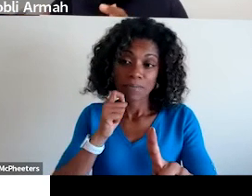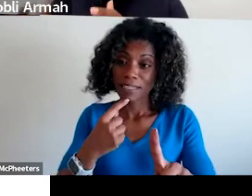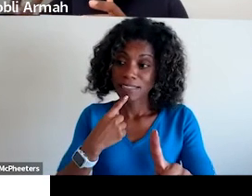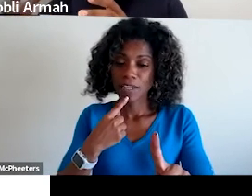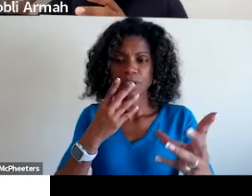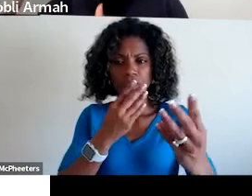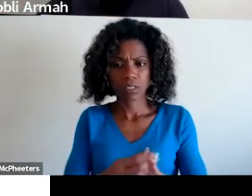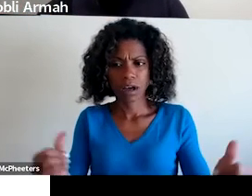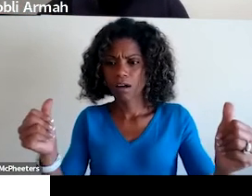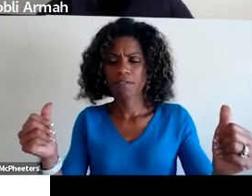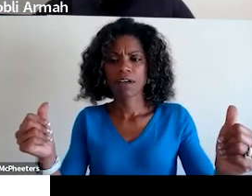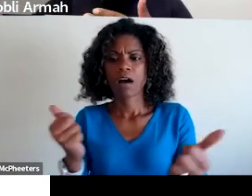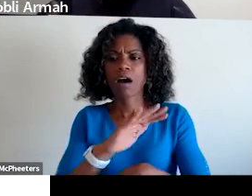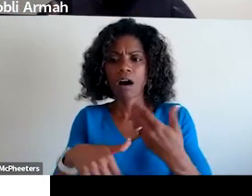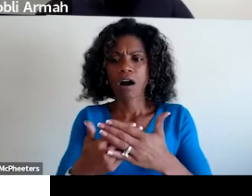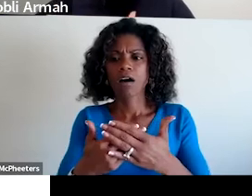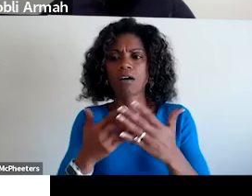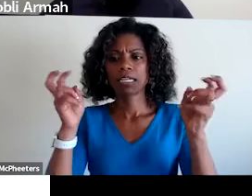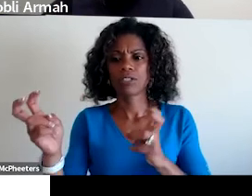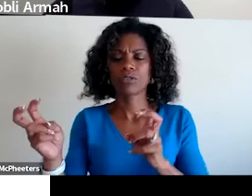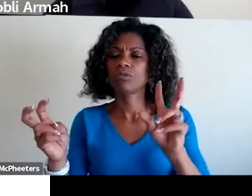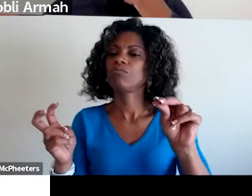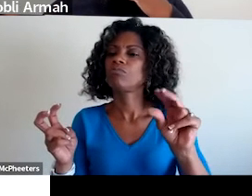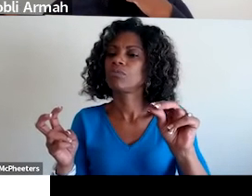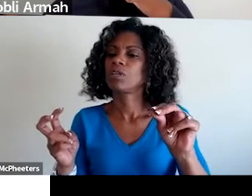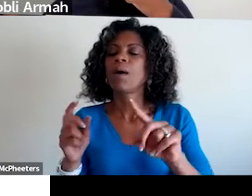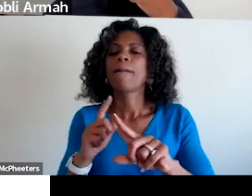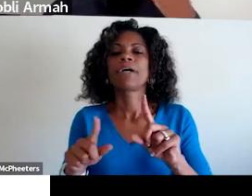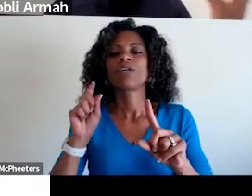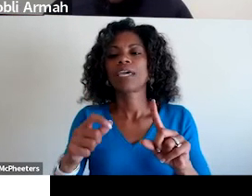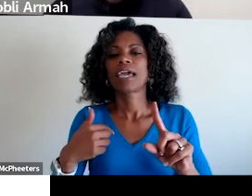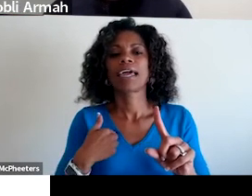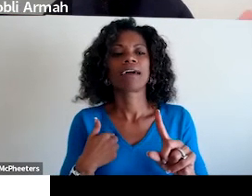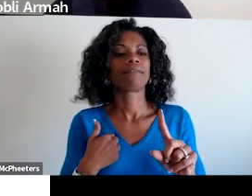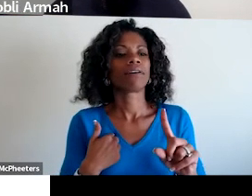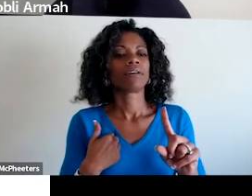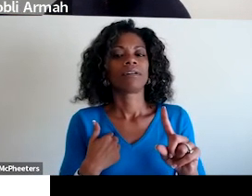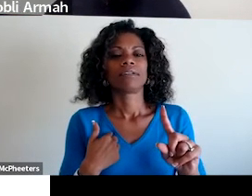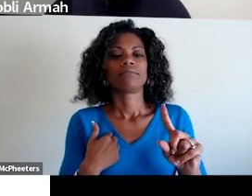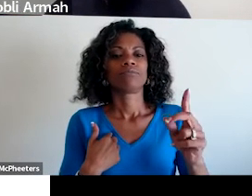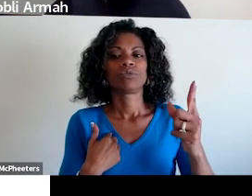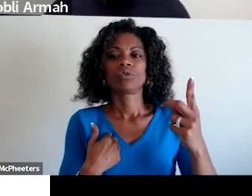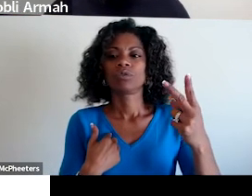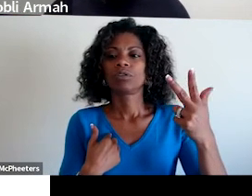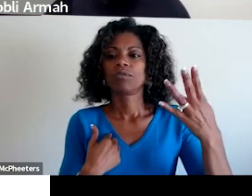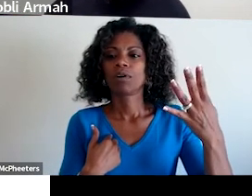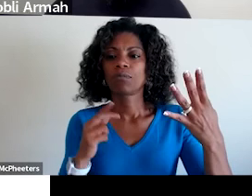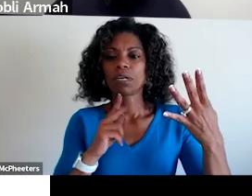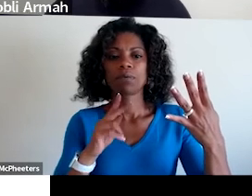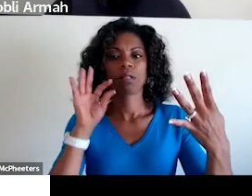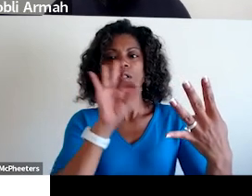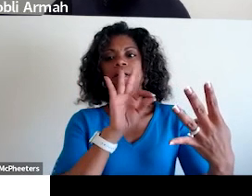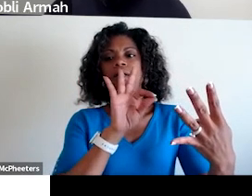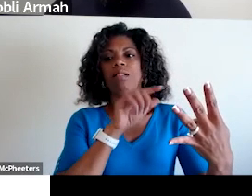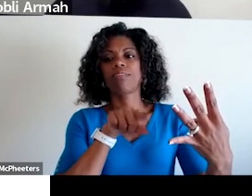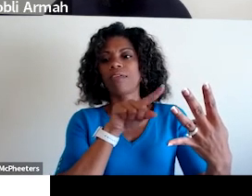equity work can't be in a silo where you're constantly preaching to the choir. And so that's why I made the comment earlier about when we start off an